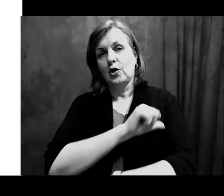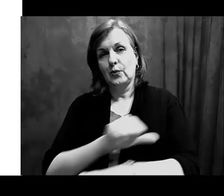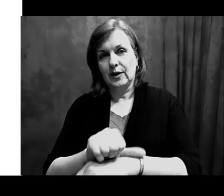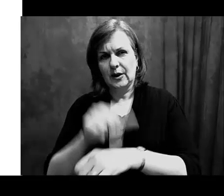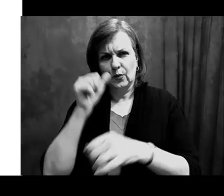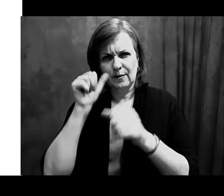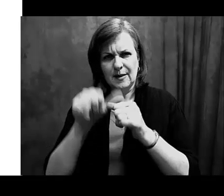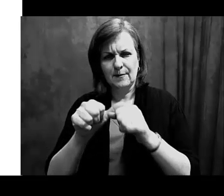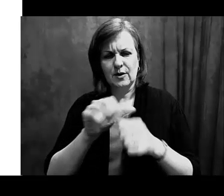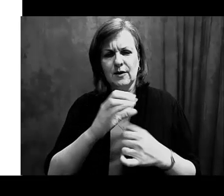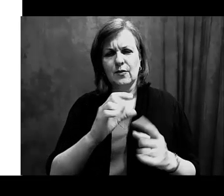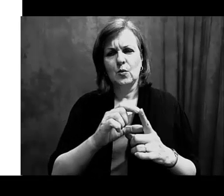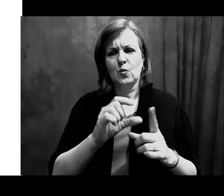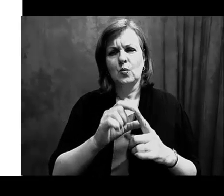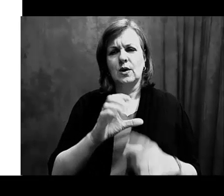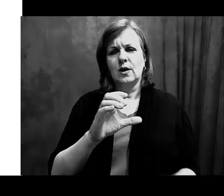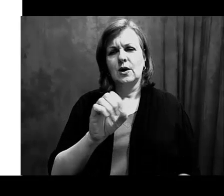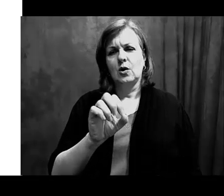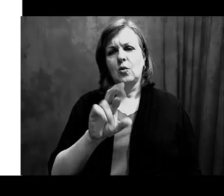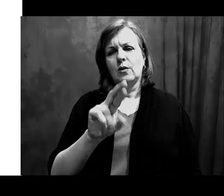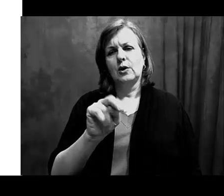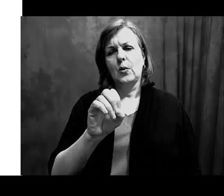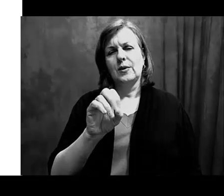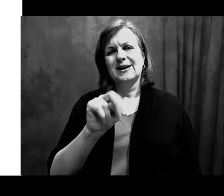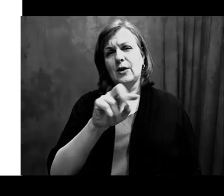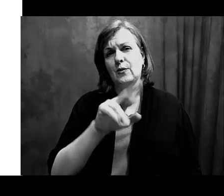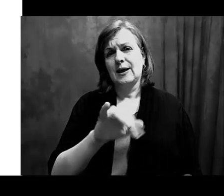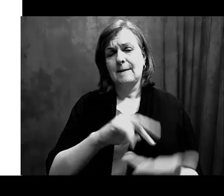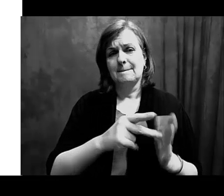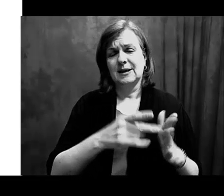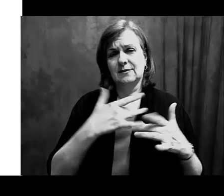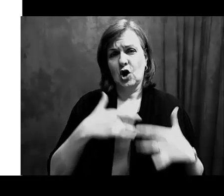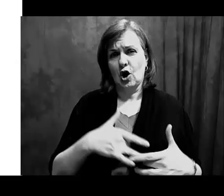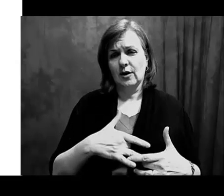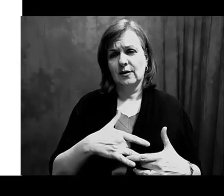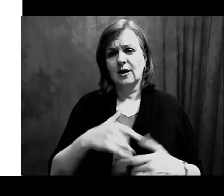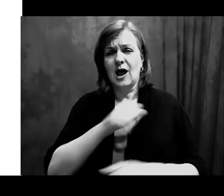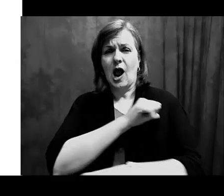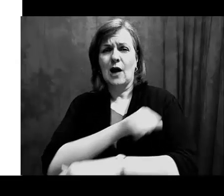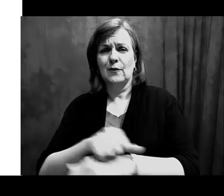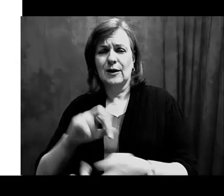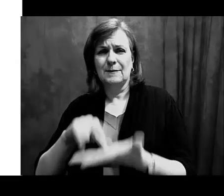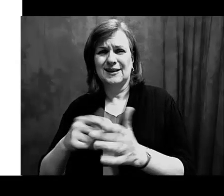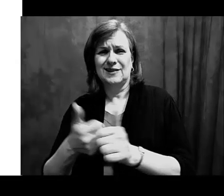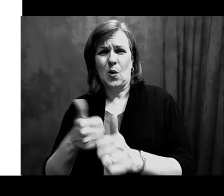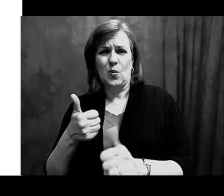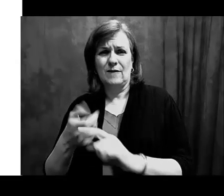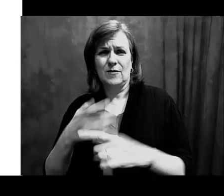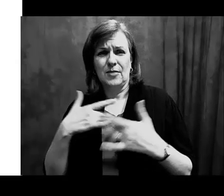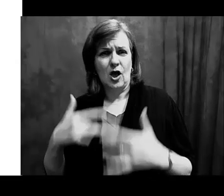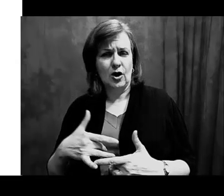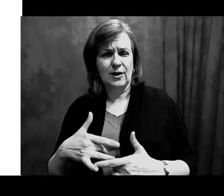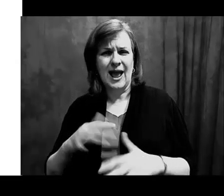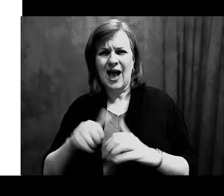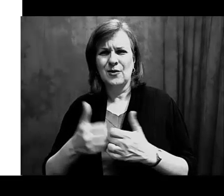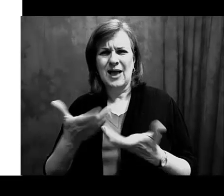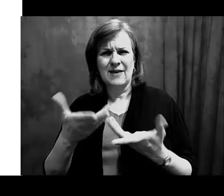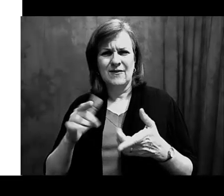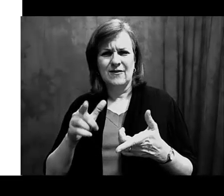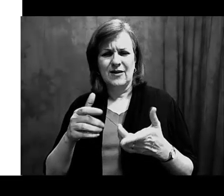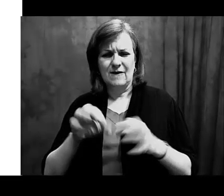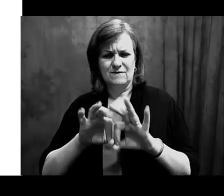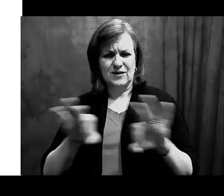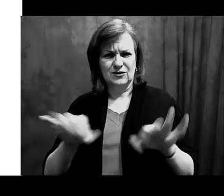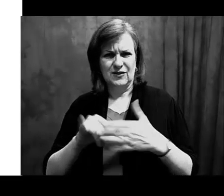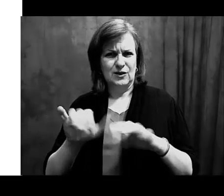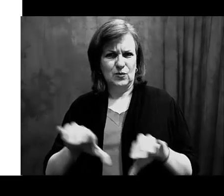and arteries is away from the heart, right? So how can we have heart vessels that move away from the heart? Well, these